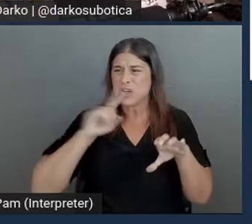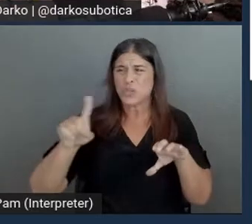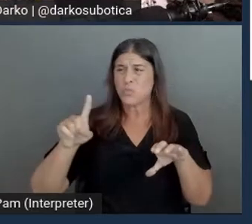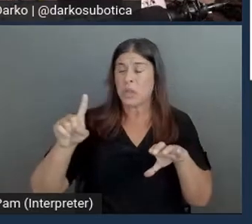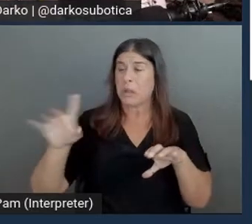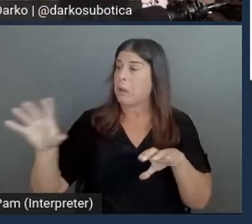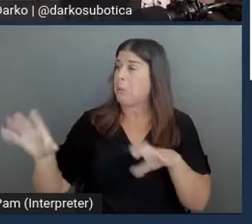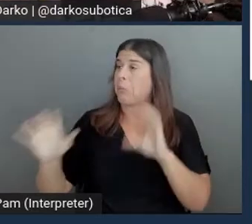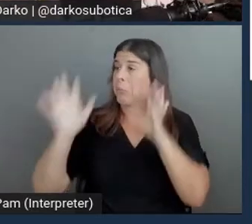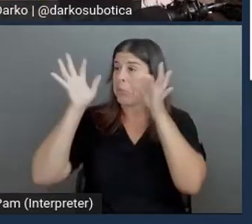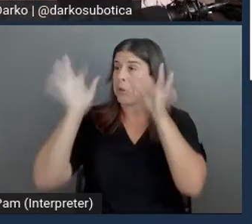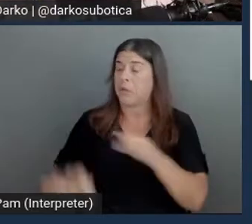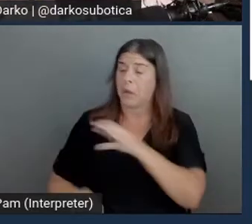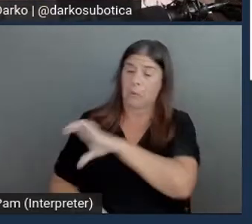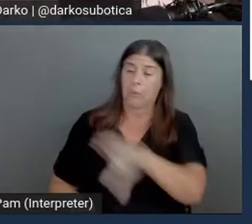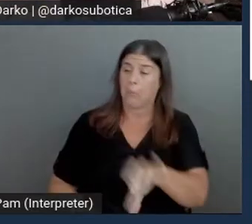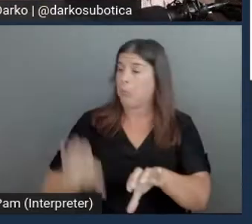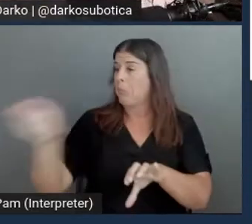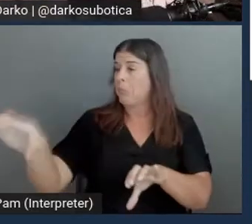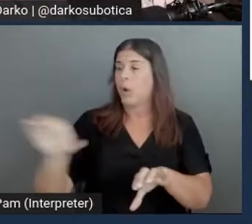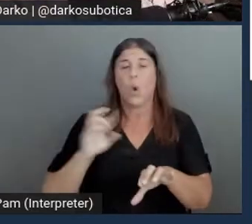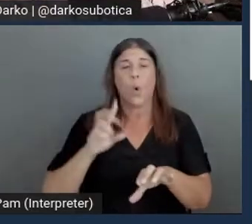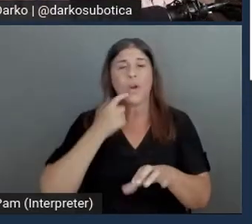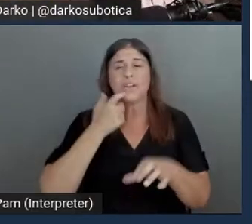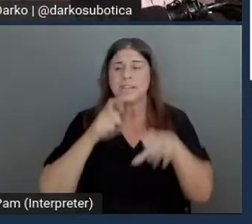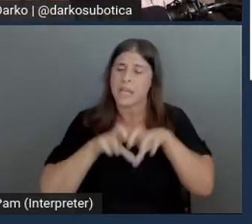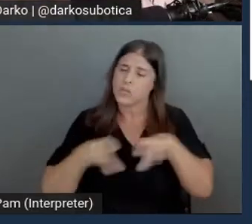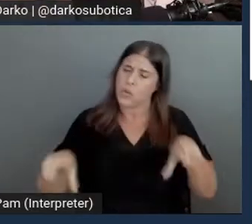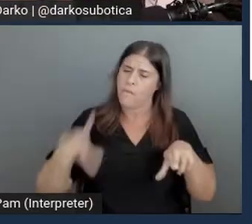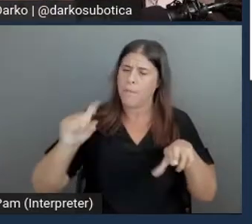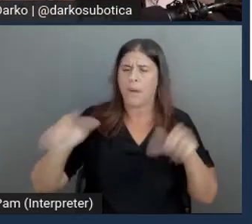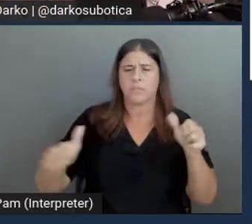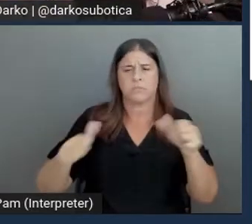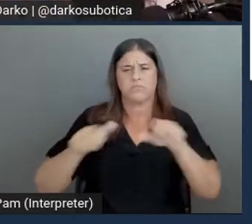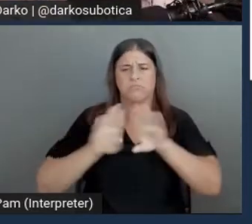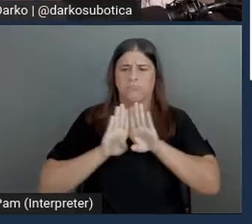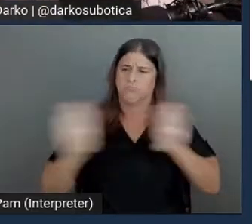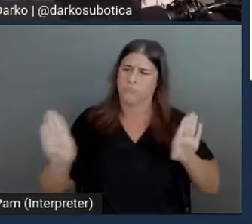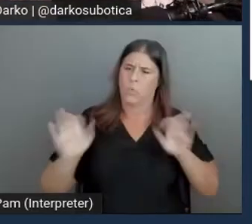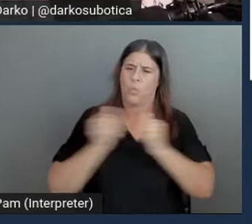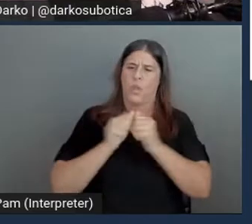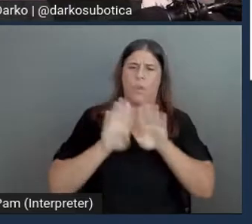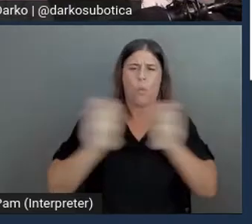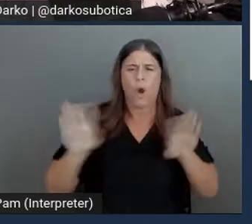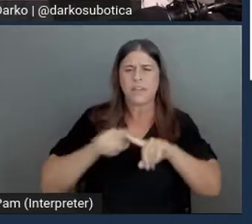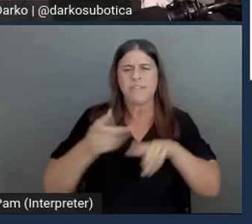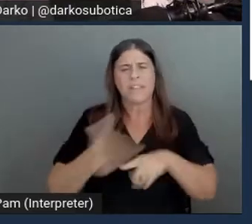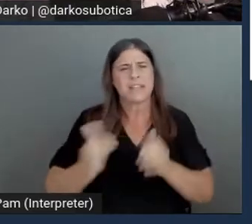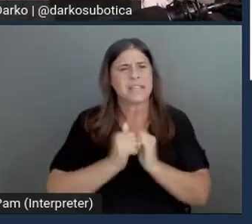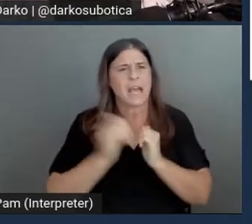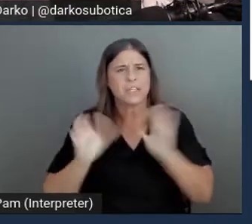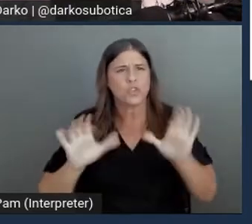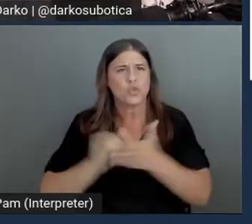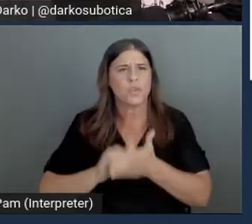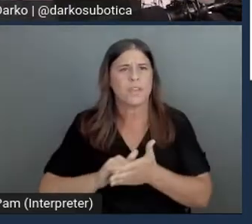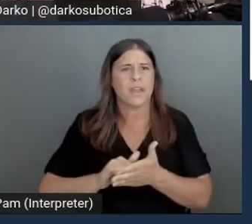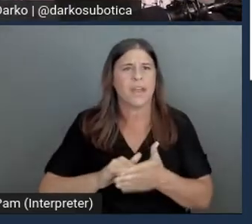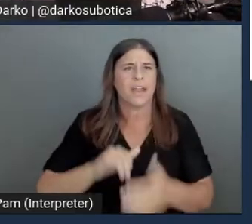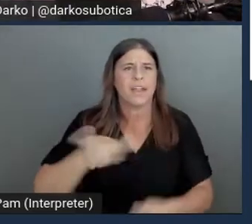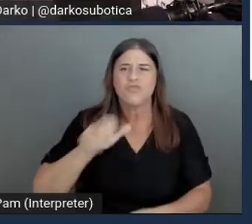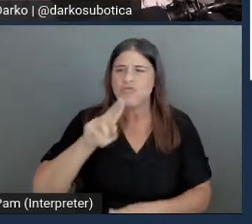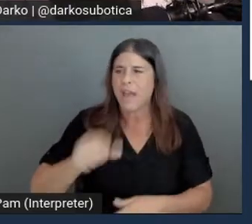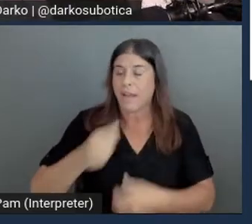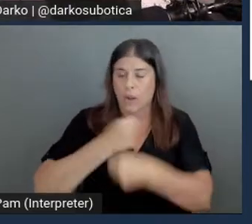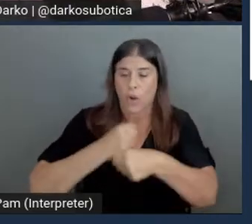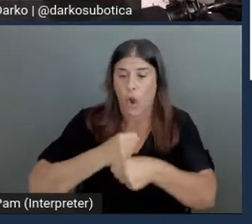does it have a couple of rules that a sofa can only be against the wall and things like that? Coffee tables in front of the sofa. Exactly.